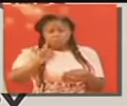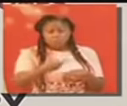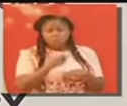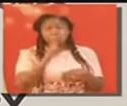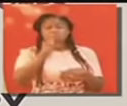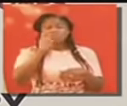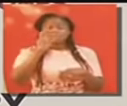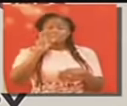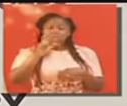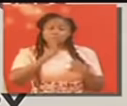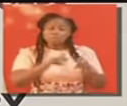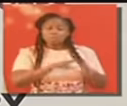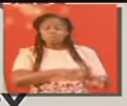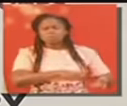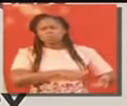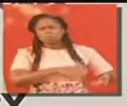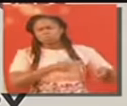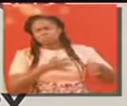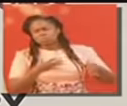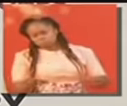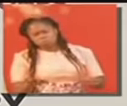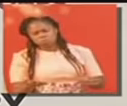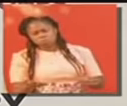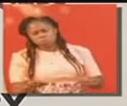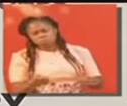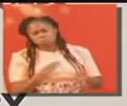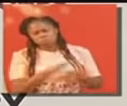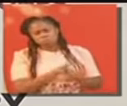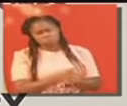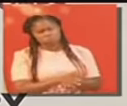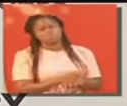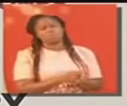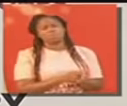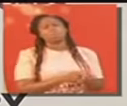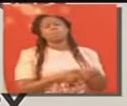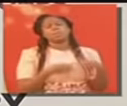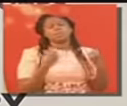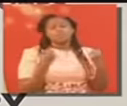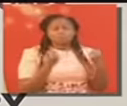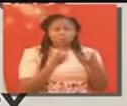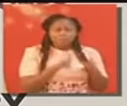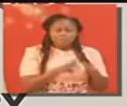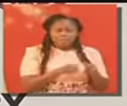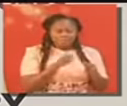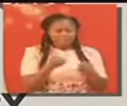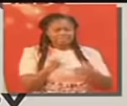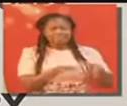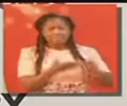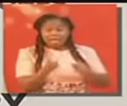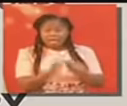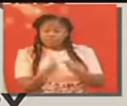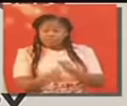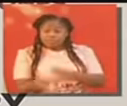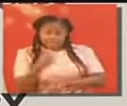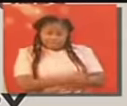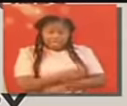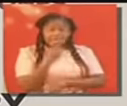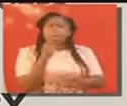1,032,163. And the daily death toll from August 9 to September 30th, which is the figures I am